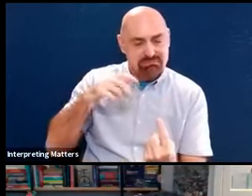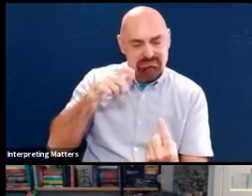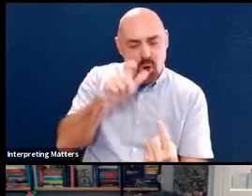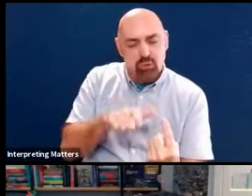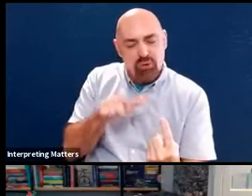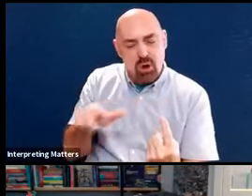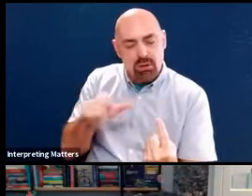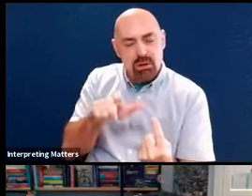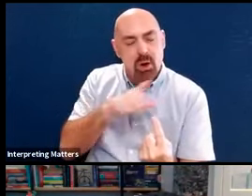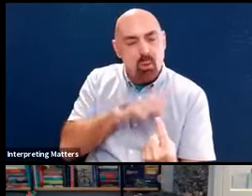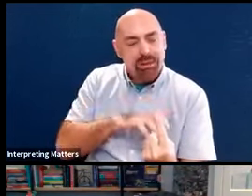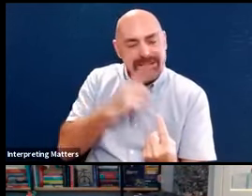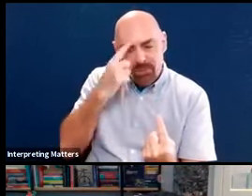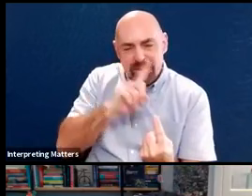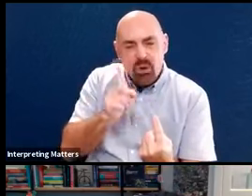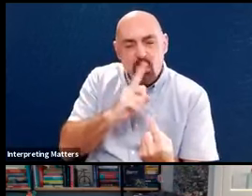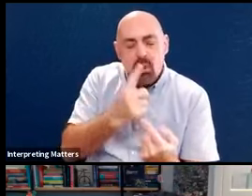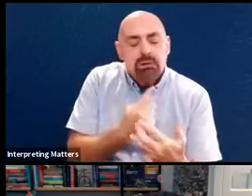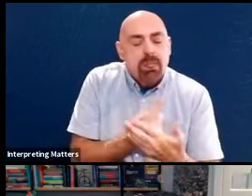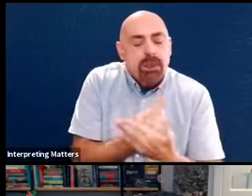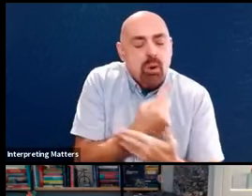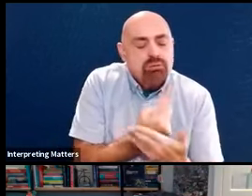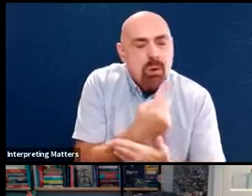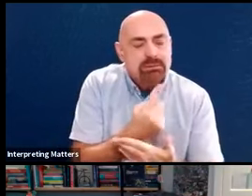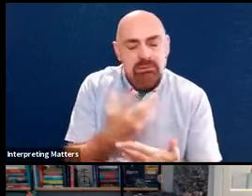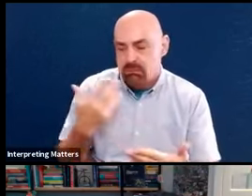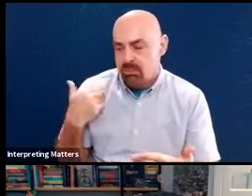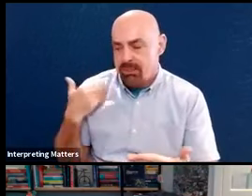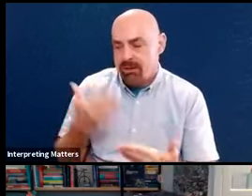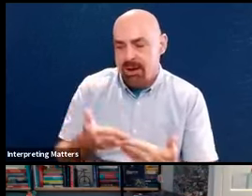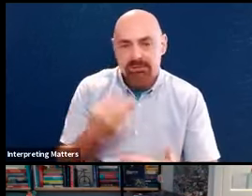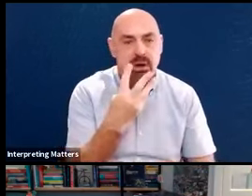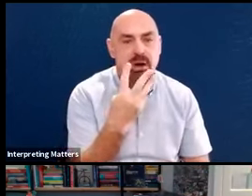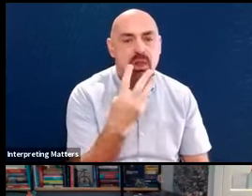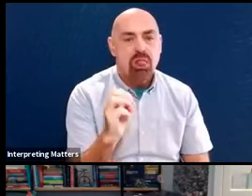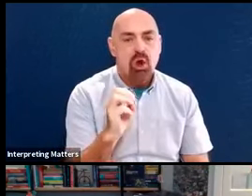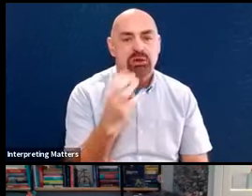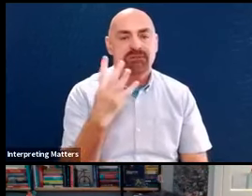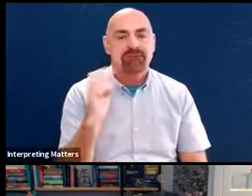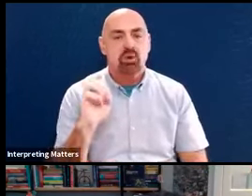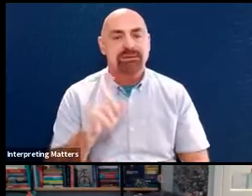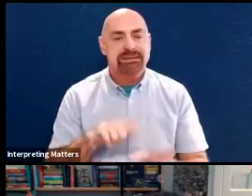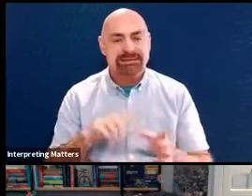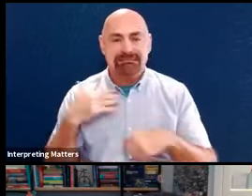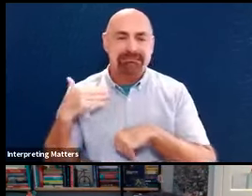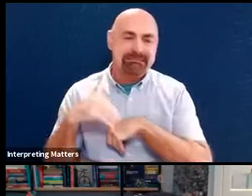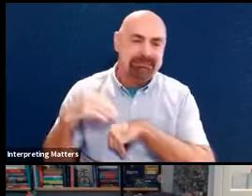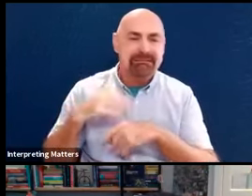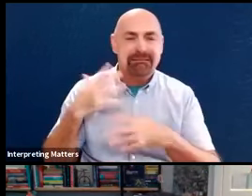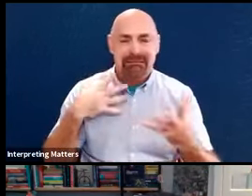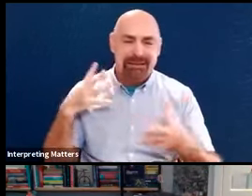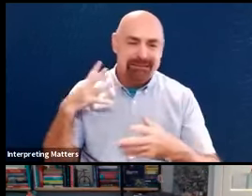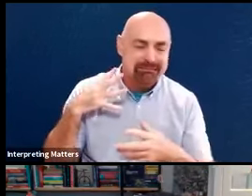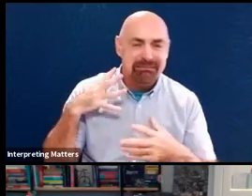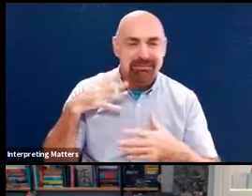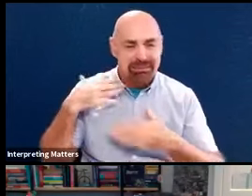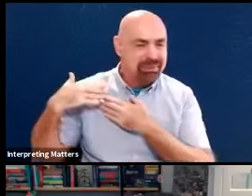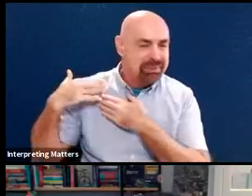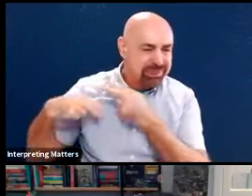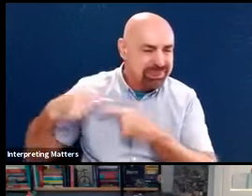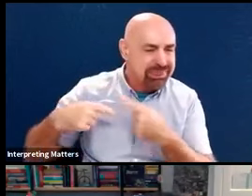think about the consequences of the last, you know, 30, 40 years of, you